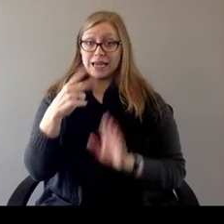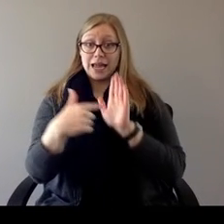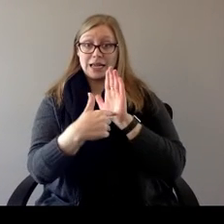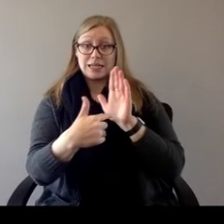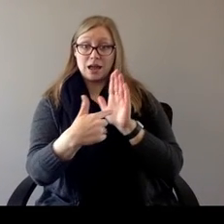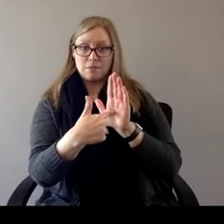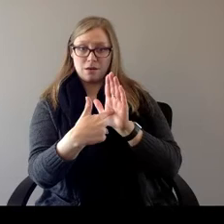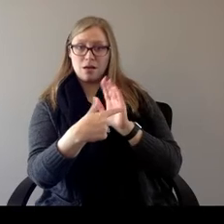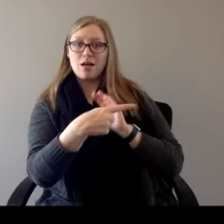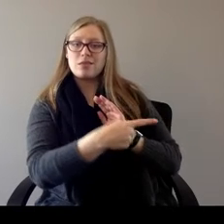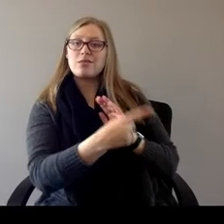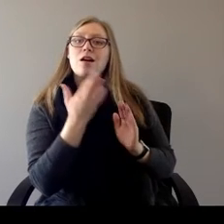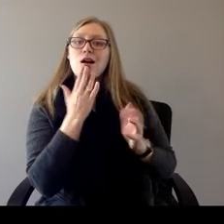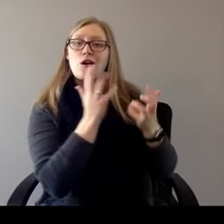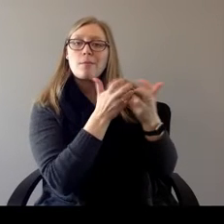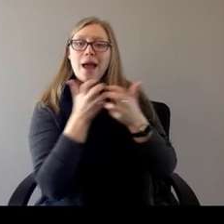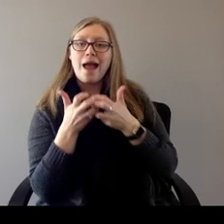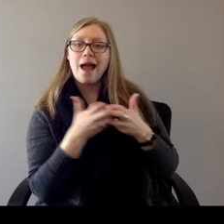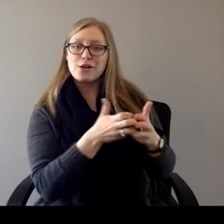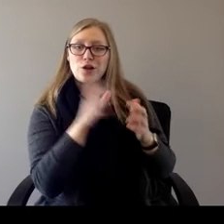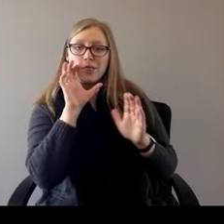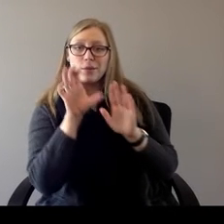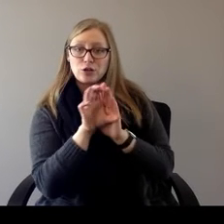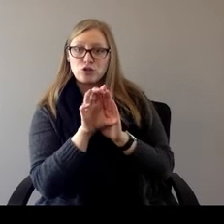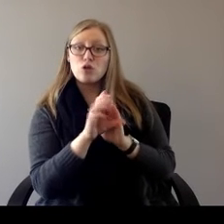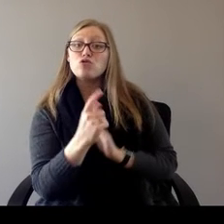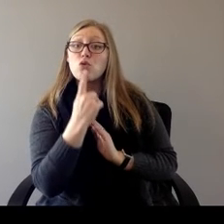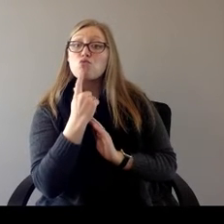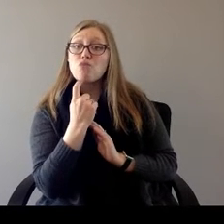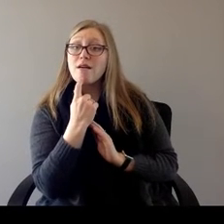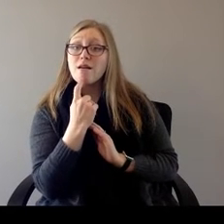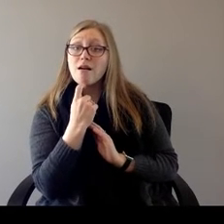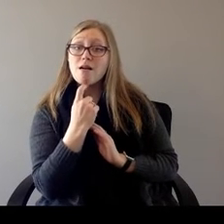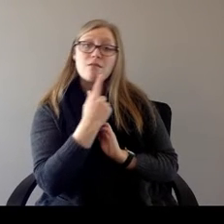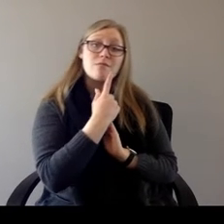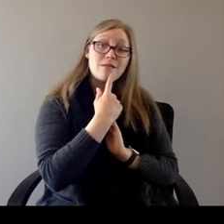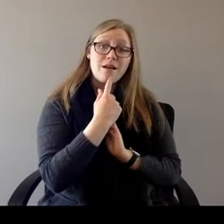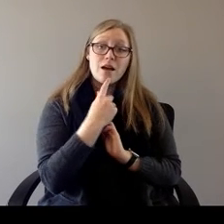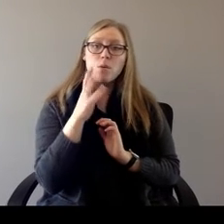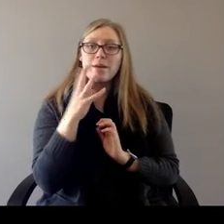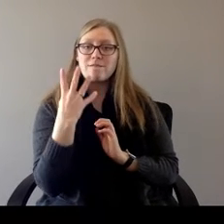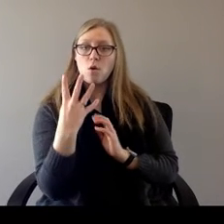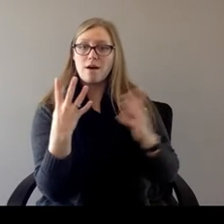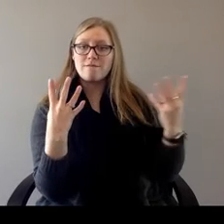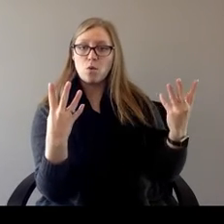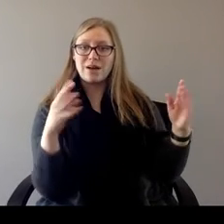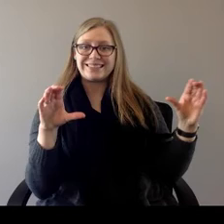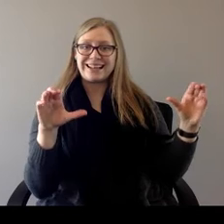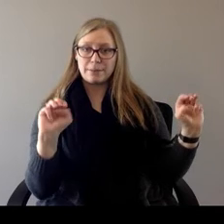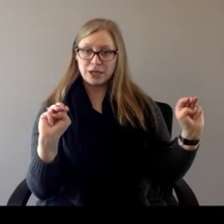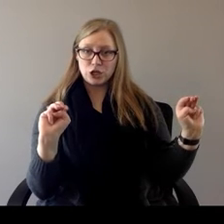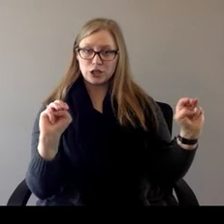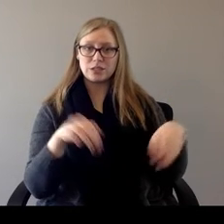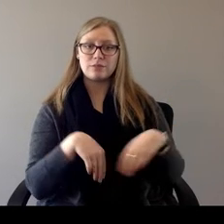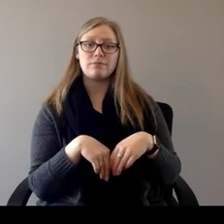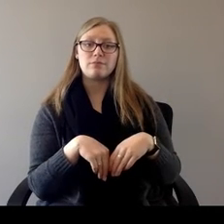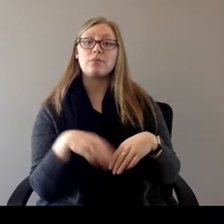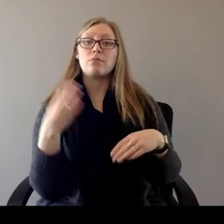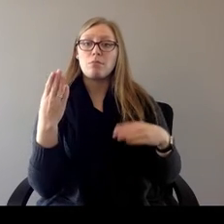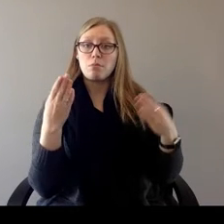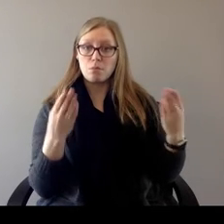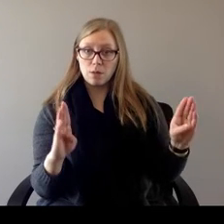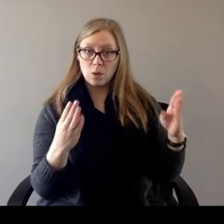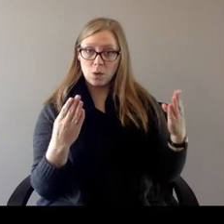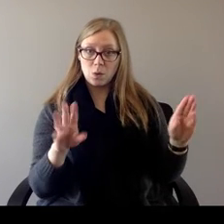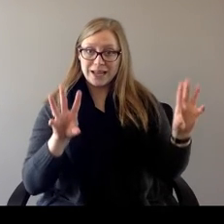color-coded the picture. So we have the red side is 4 centimeters here. The red side is 4 centimeters. 6 centimeters is blue, 6